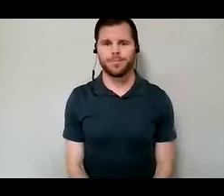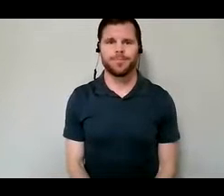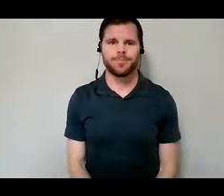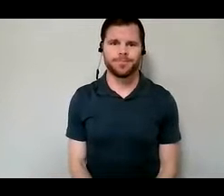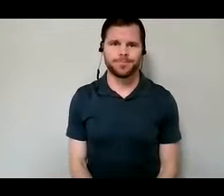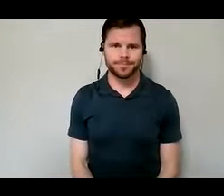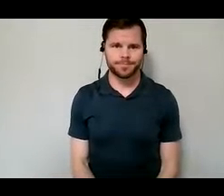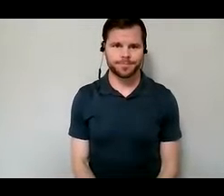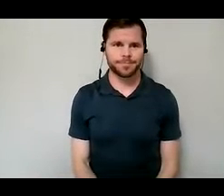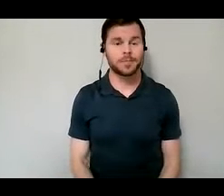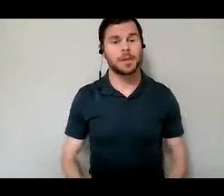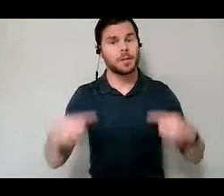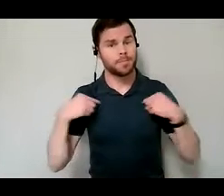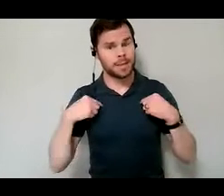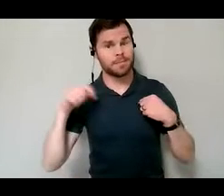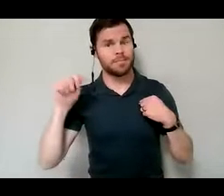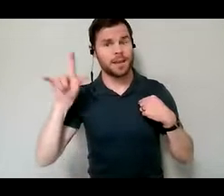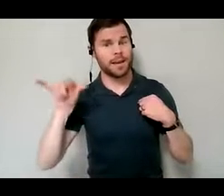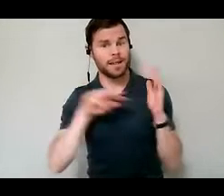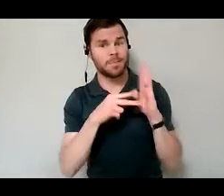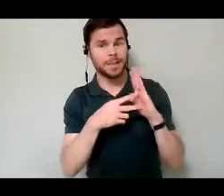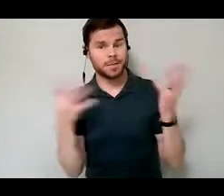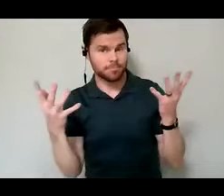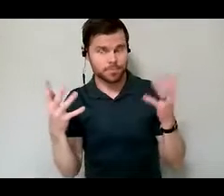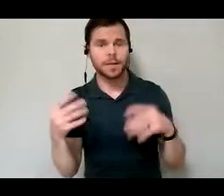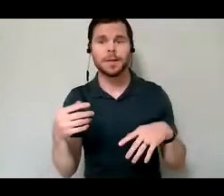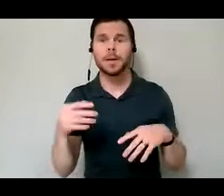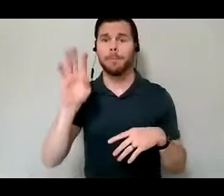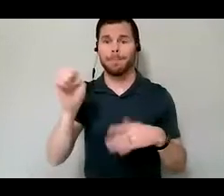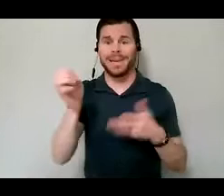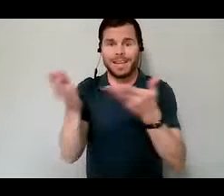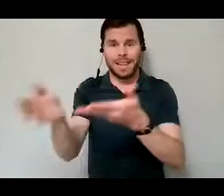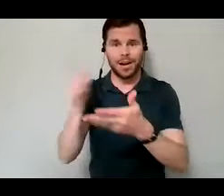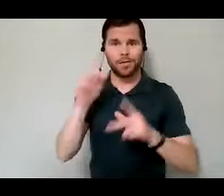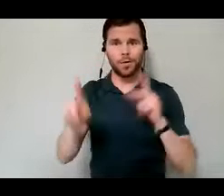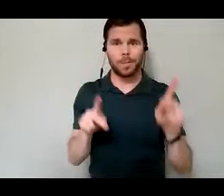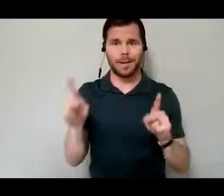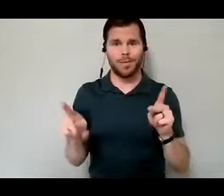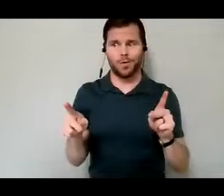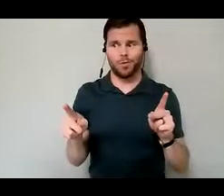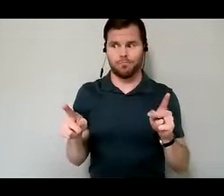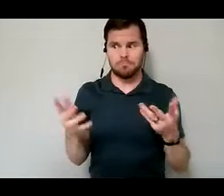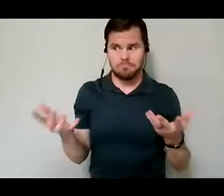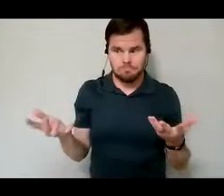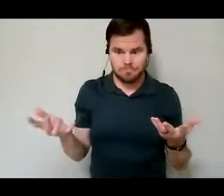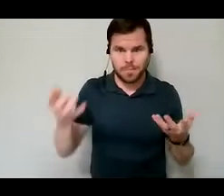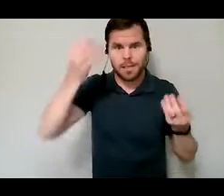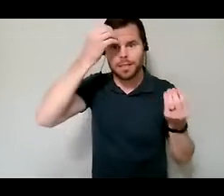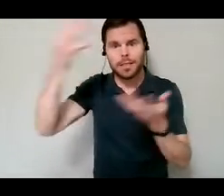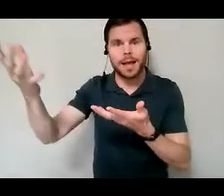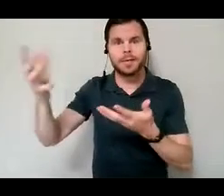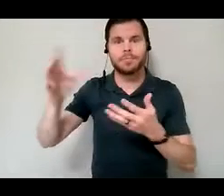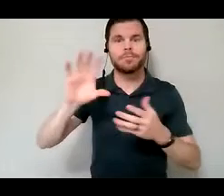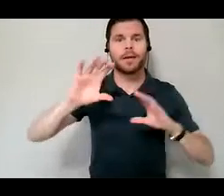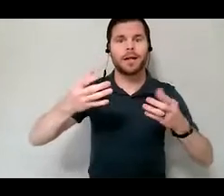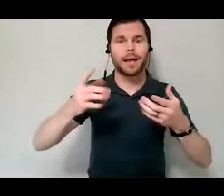To me, to be an ally, it means to just be there for people, to just let people, your classmates,